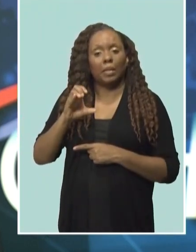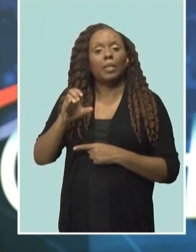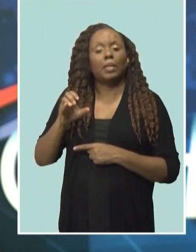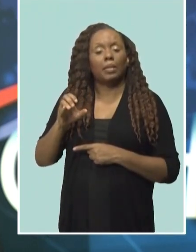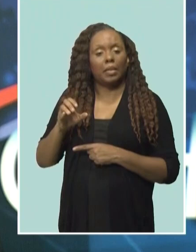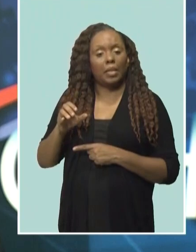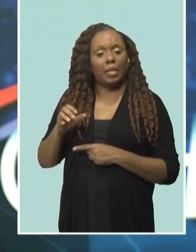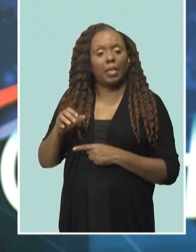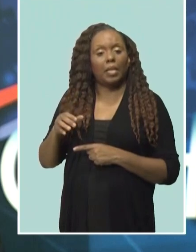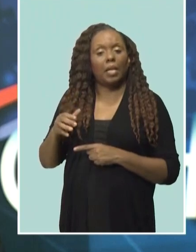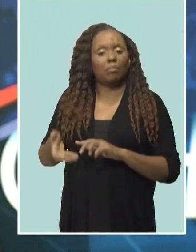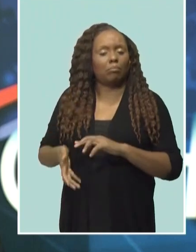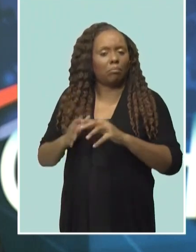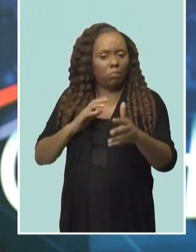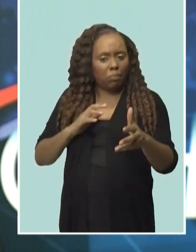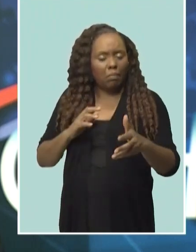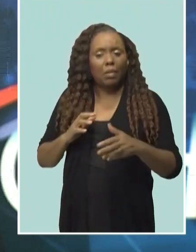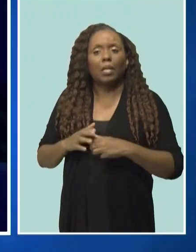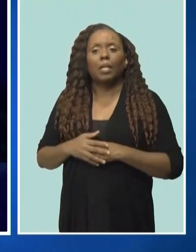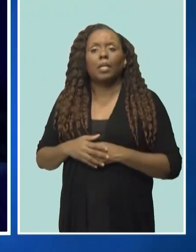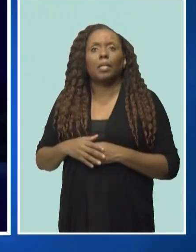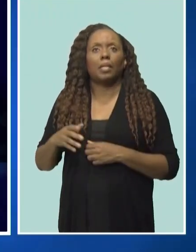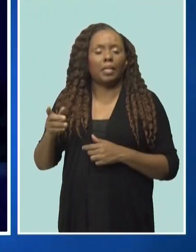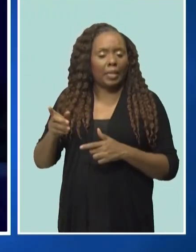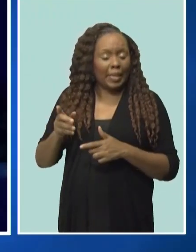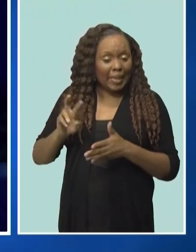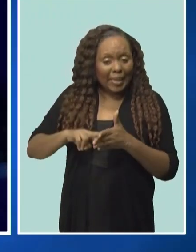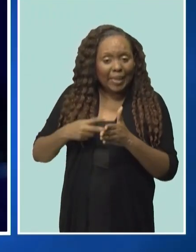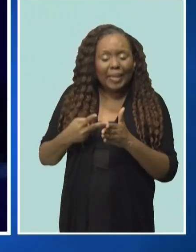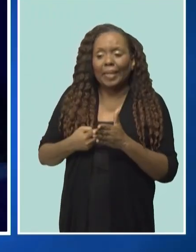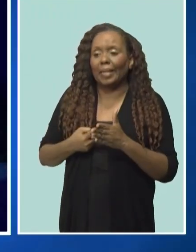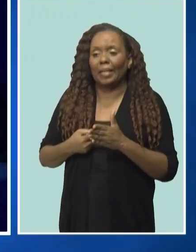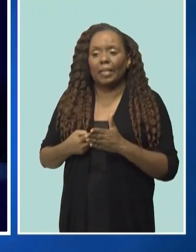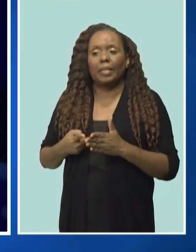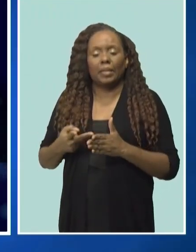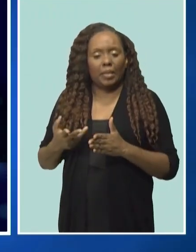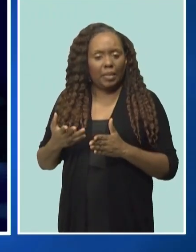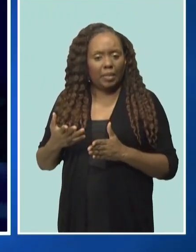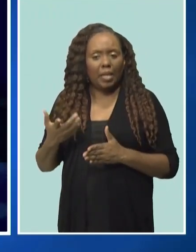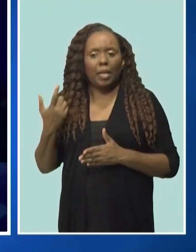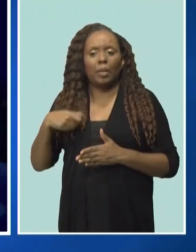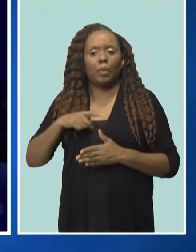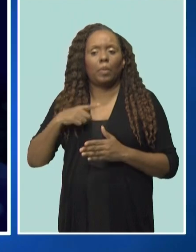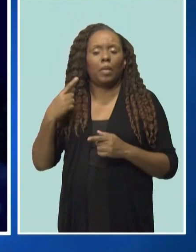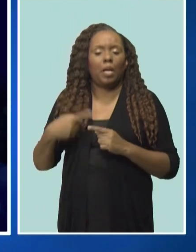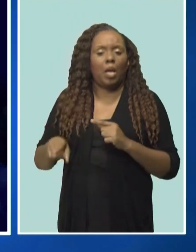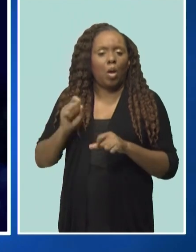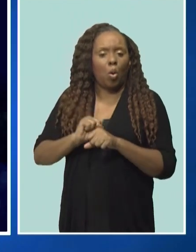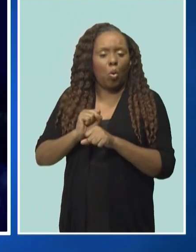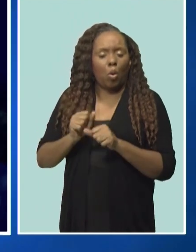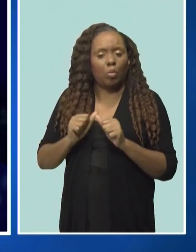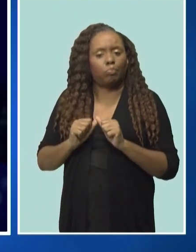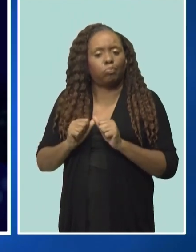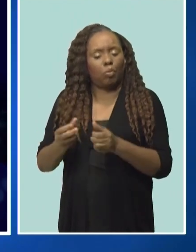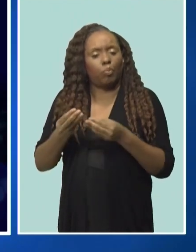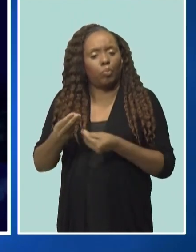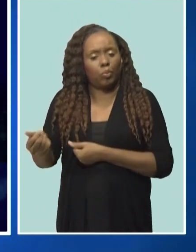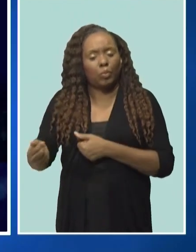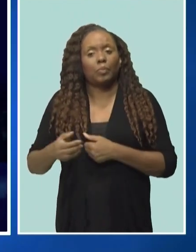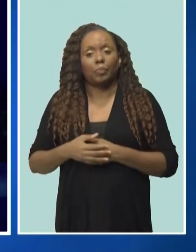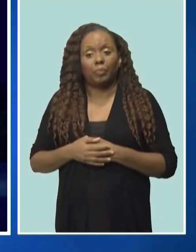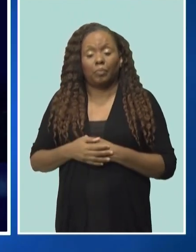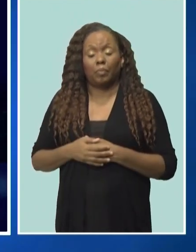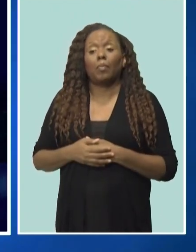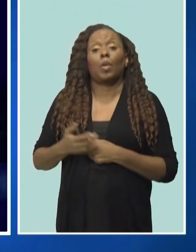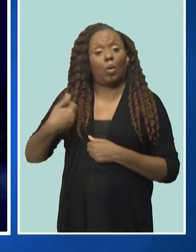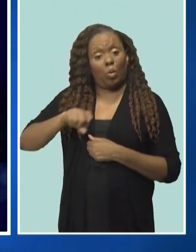this island. From our review of other islands, PV systems experience substantial damage And while